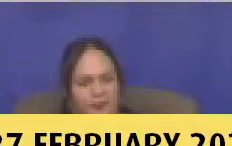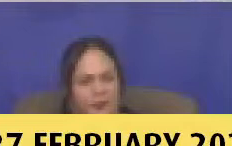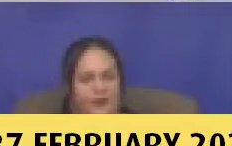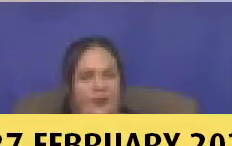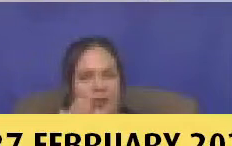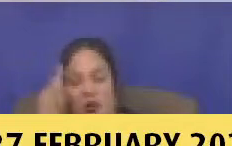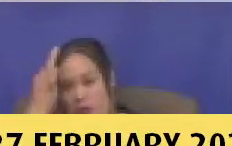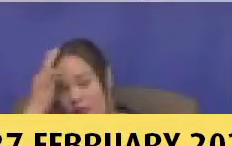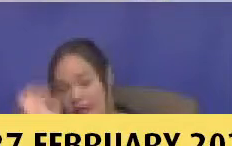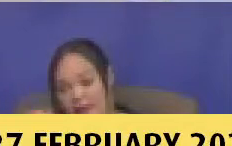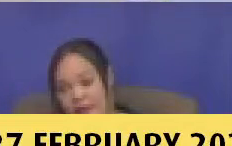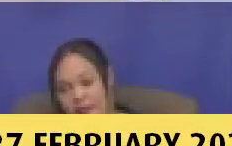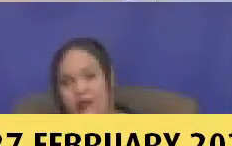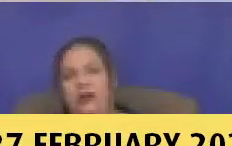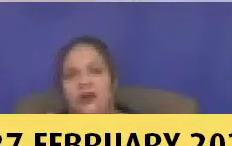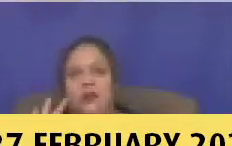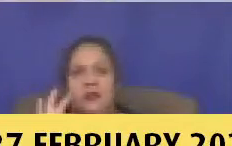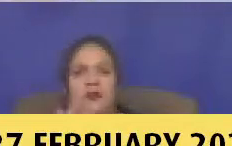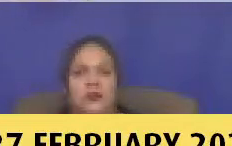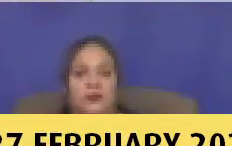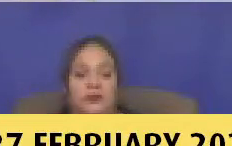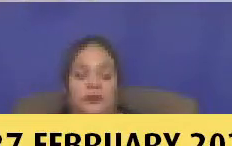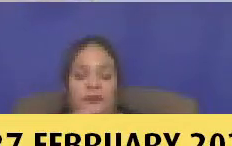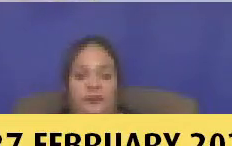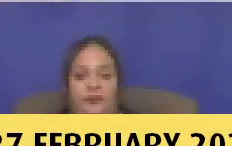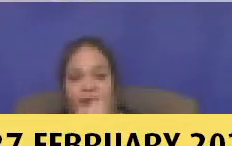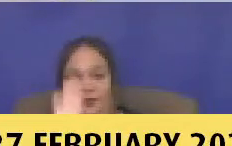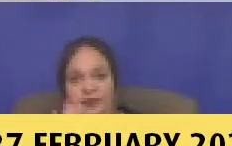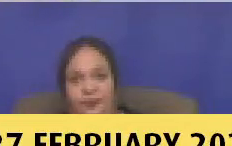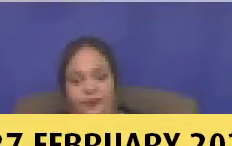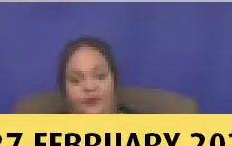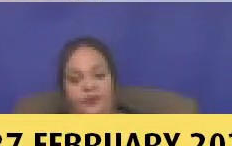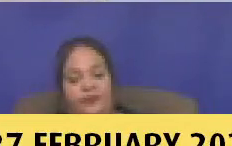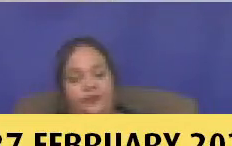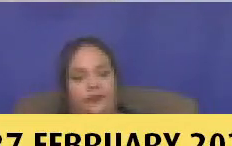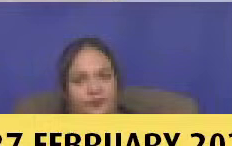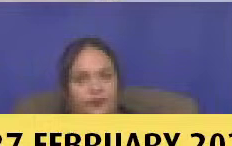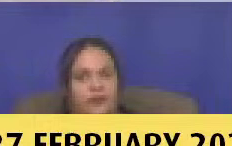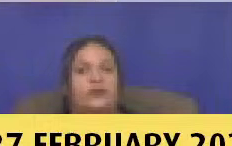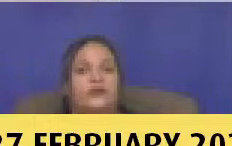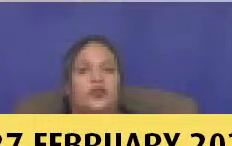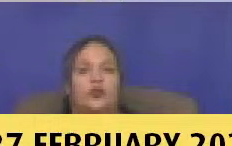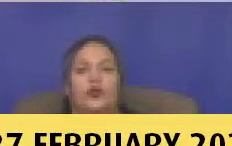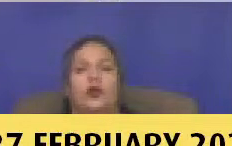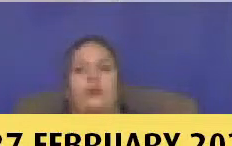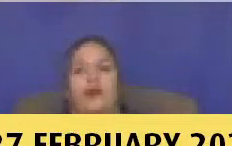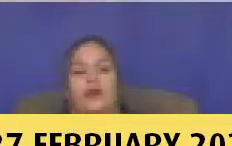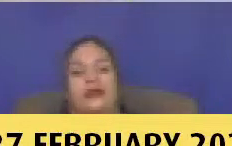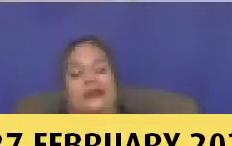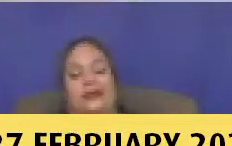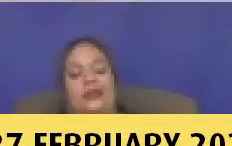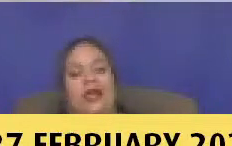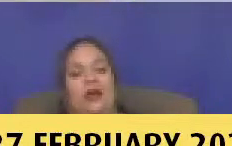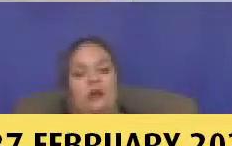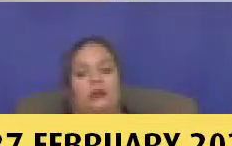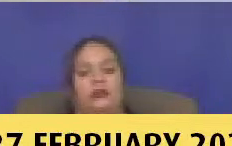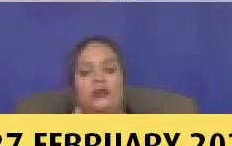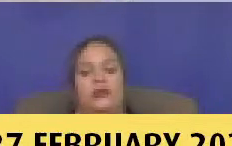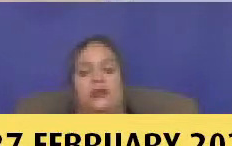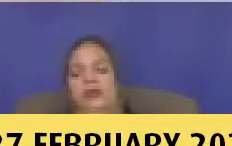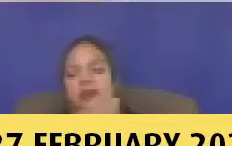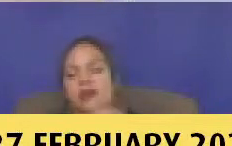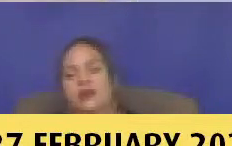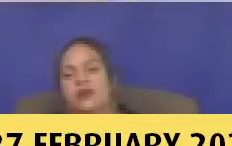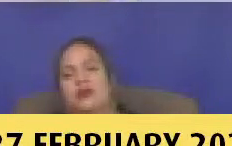can government, in particular the NYDA and society, better support youth in avoiding substance